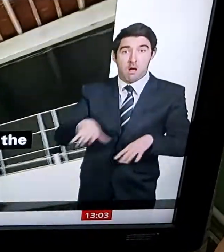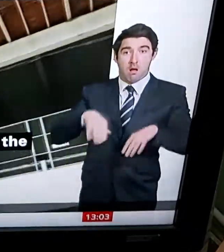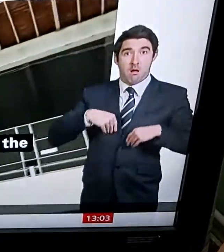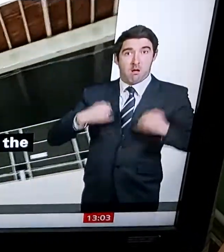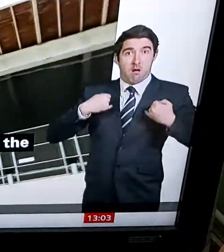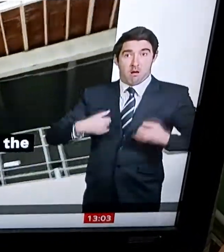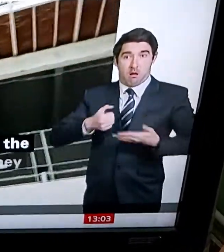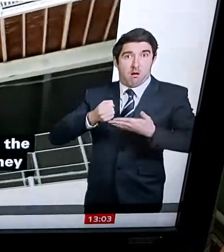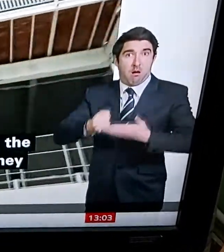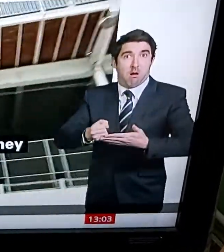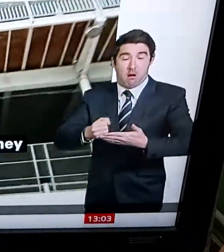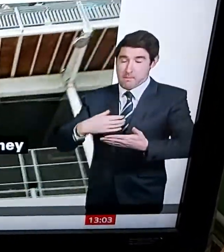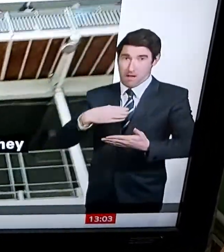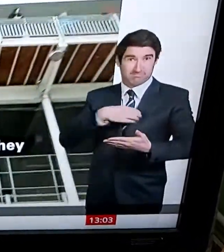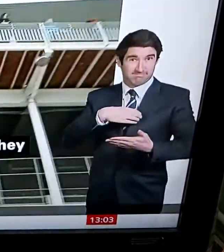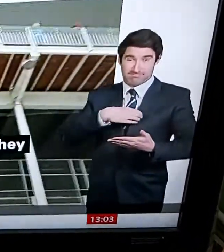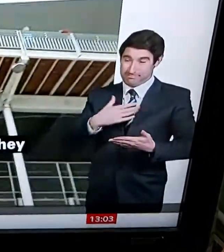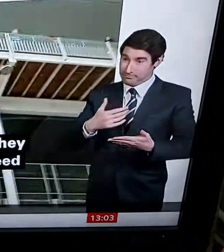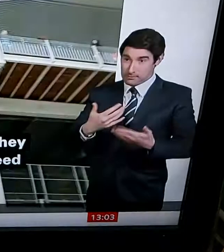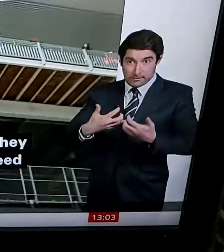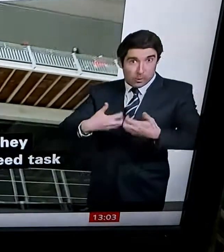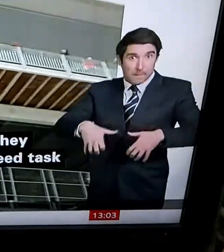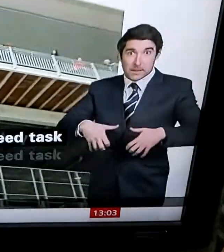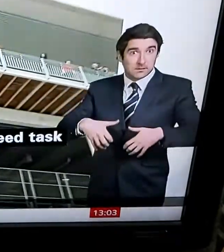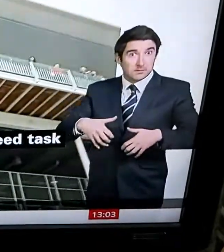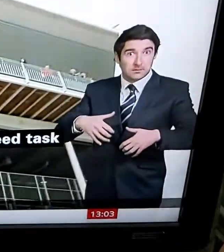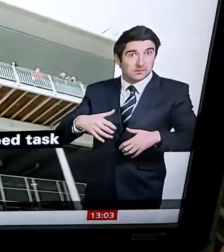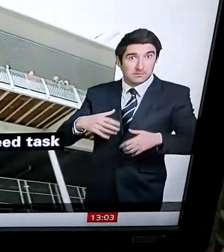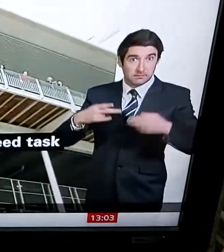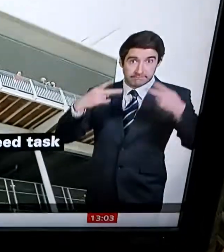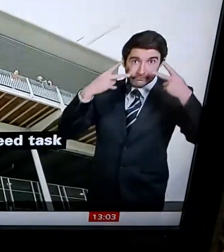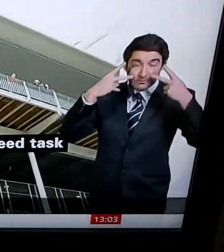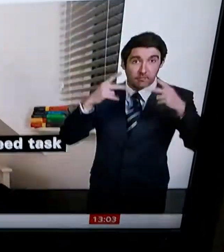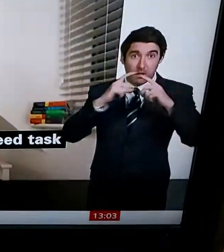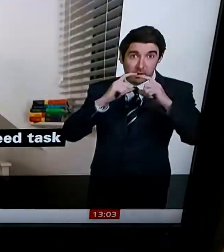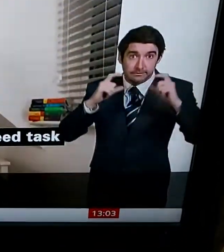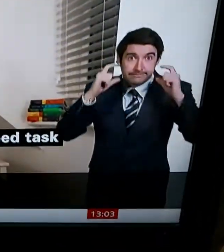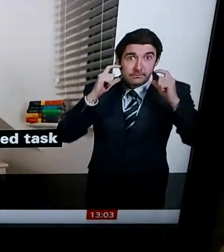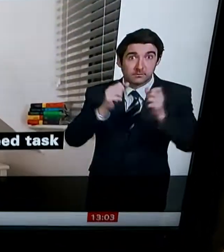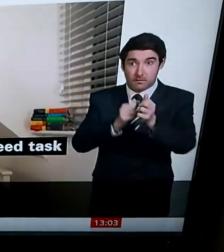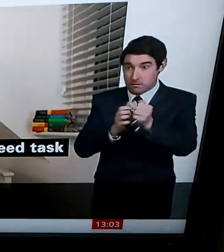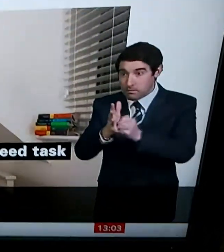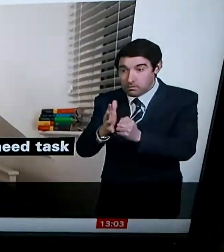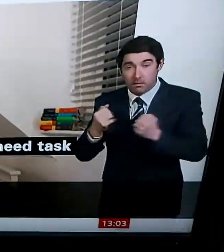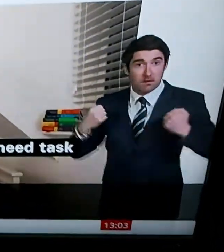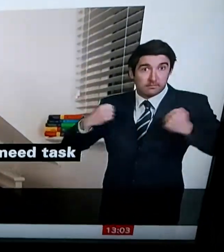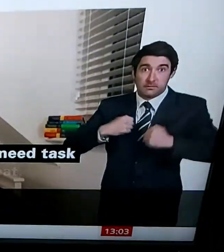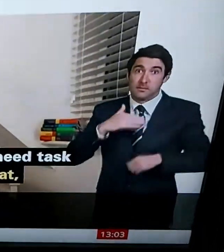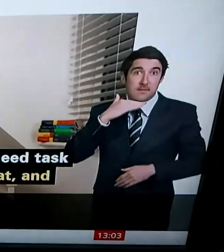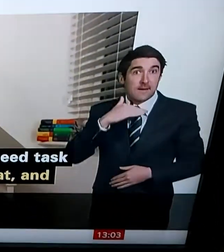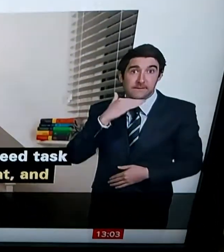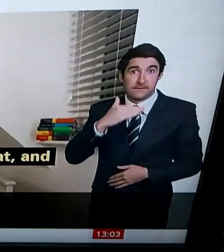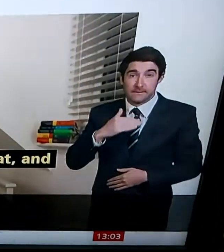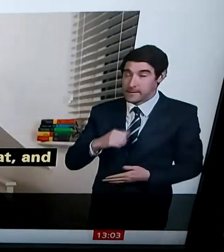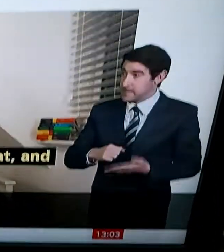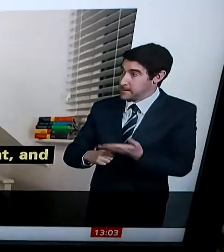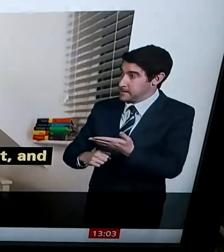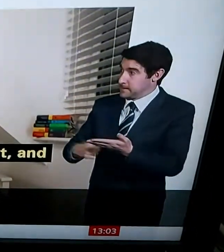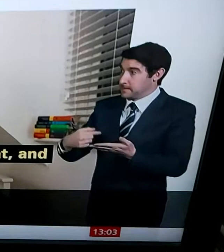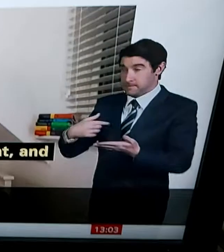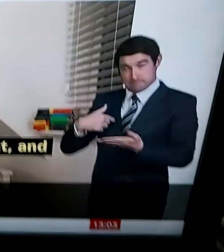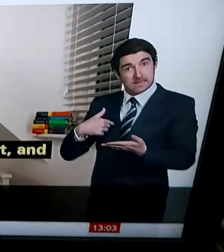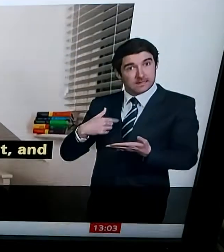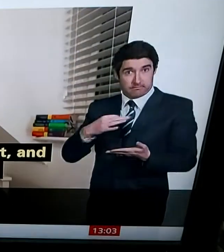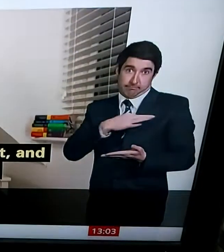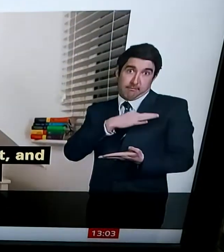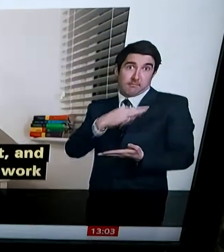need for the task ahead. It's an incredible feat, and in fact I've just volunteered to work there myself as an intensive care